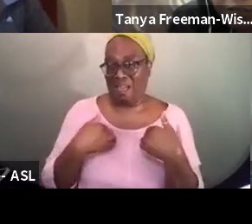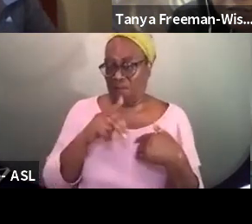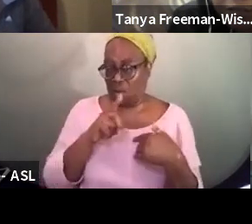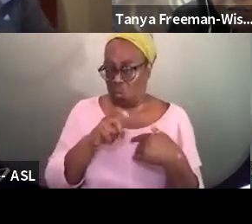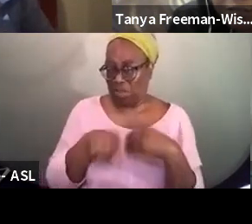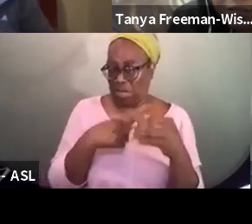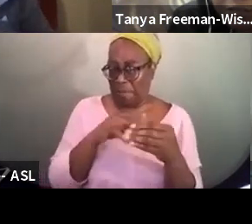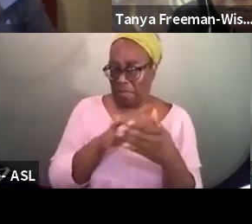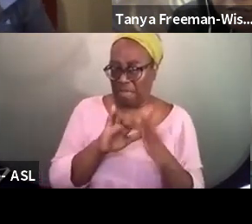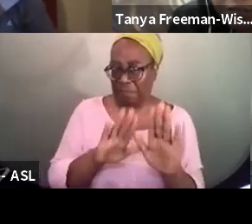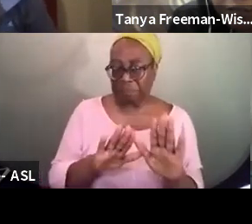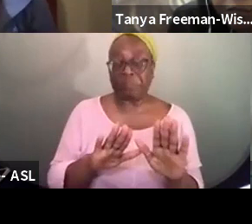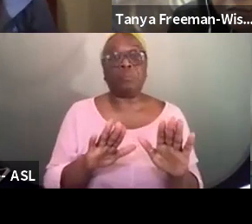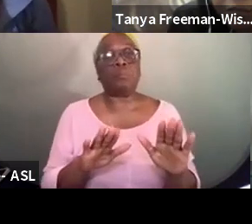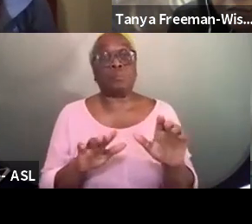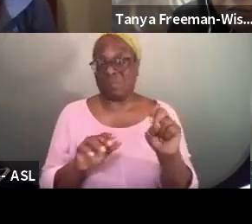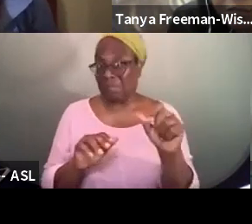minute. Mr. Acevedo.